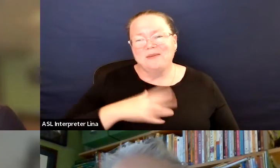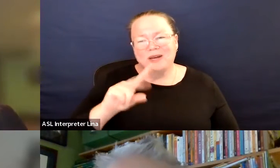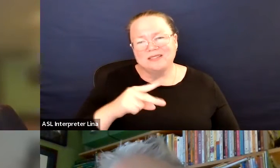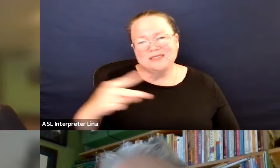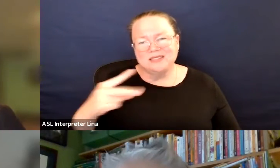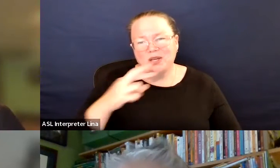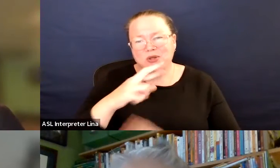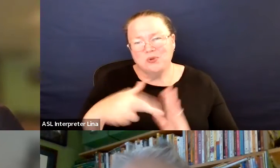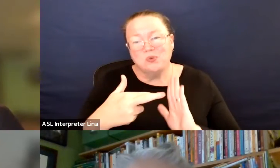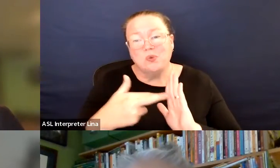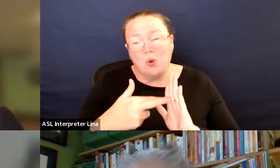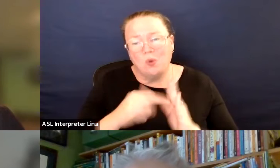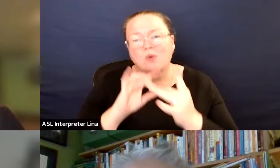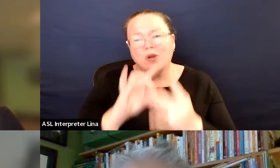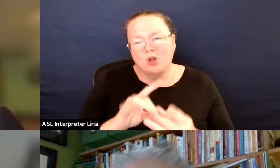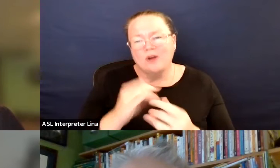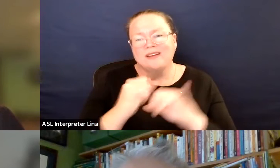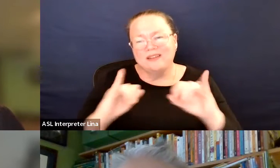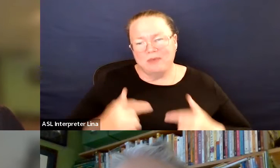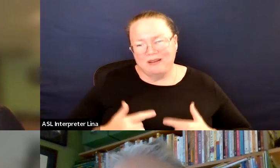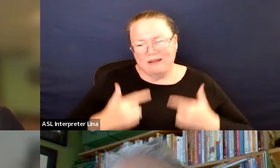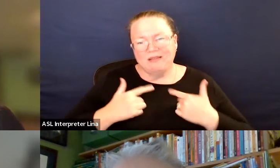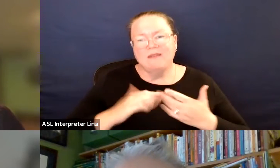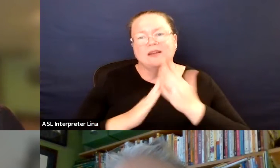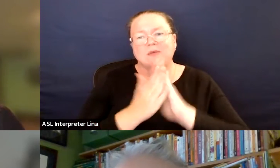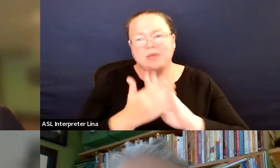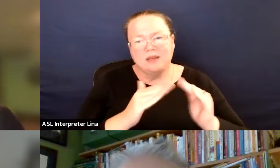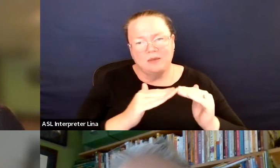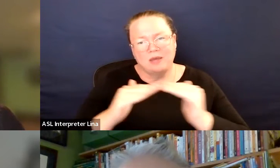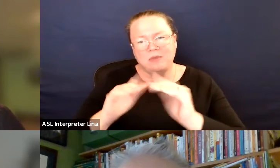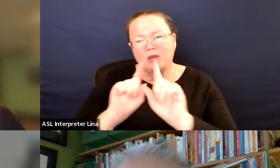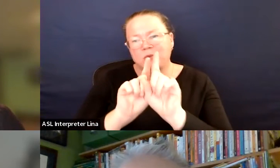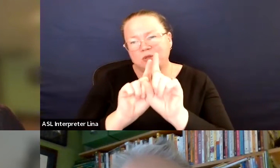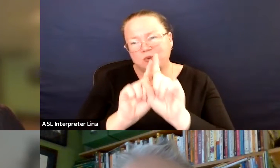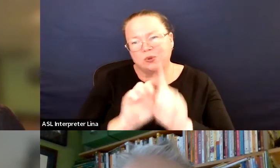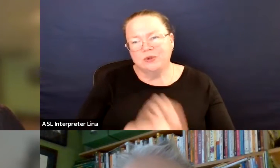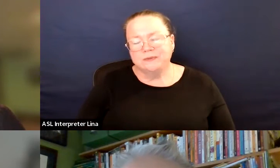in independent living, was being a peer mentor.